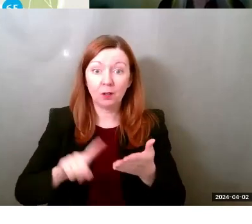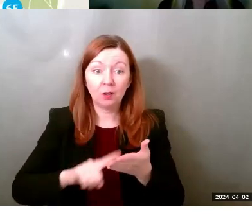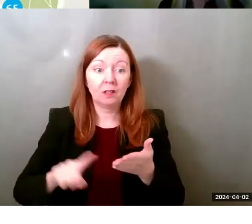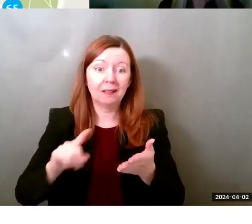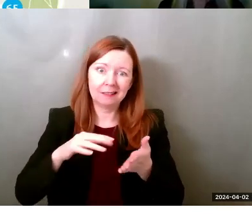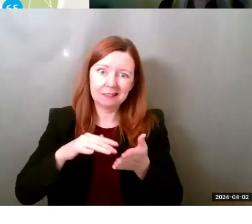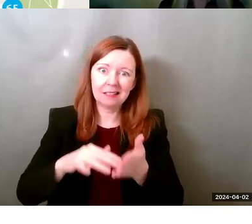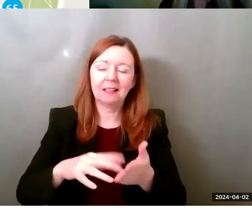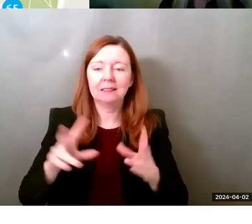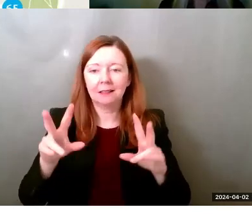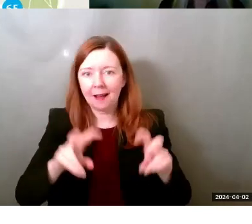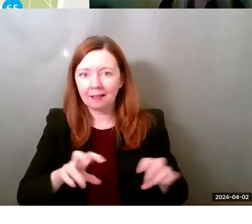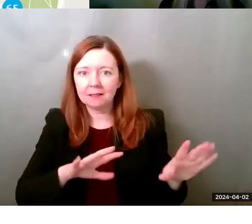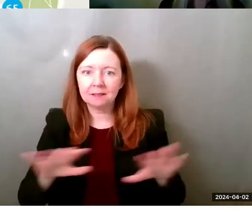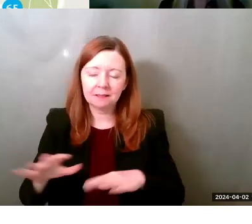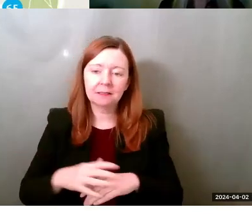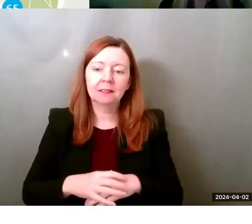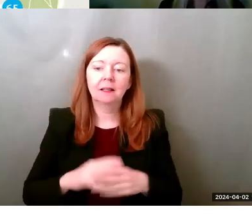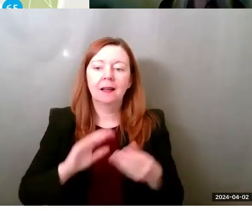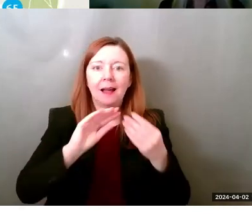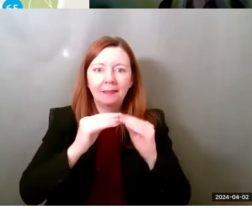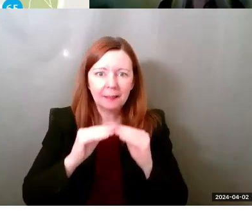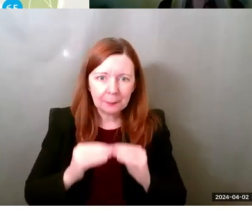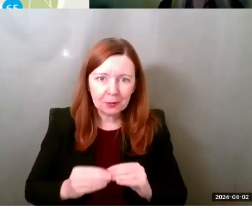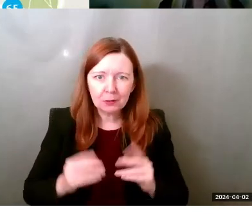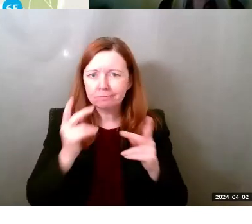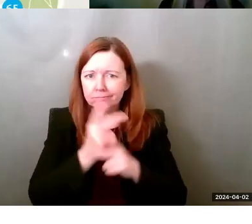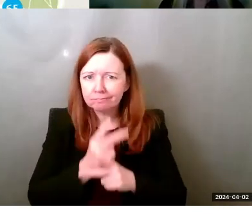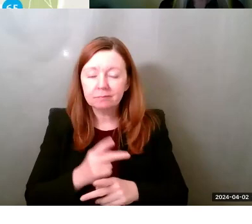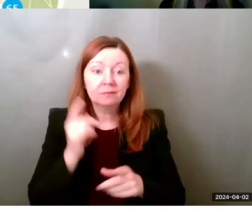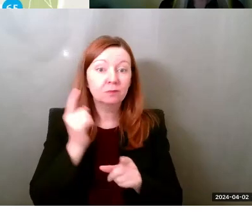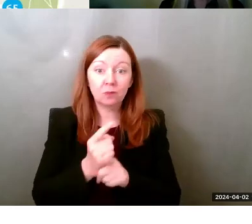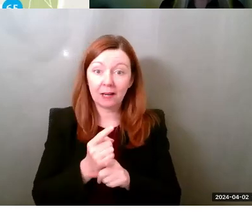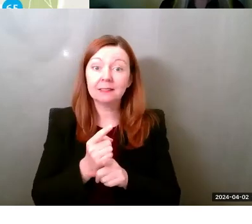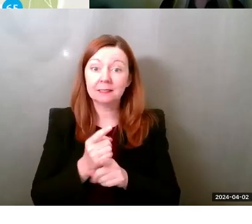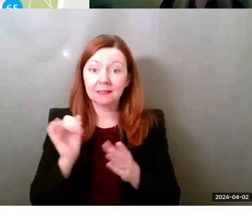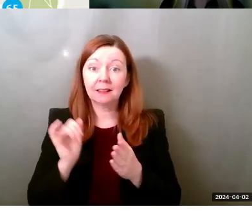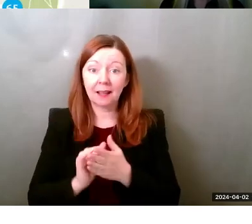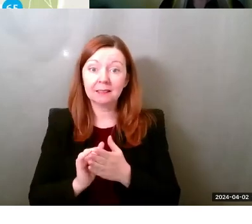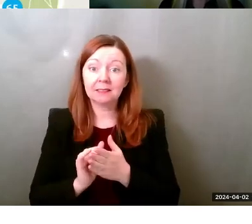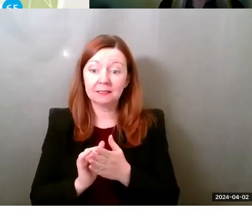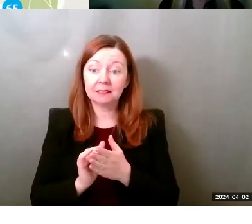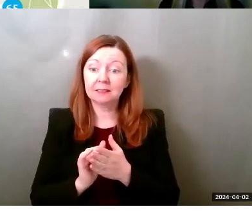studies and the analysis and, you know, the number crunching and all that, you're right. You know, that is a